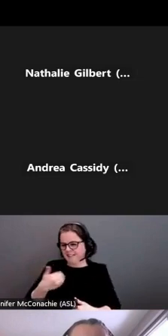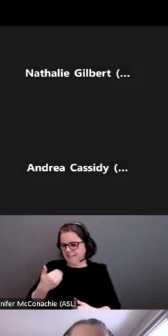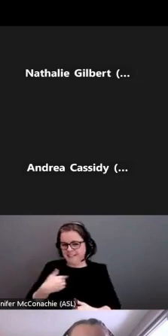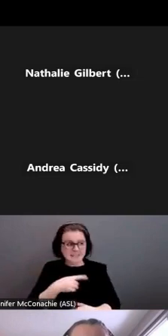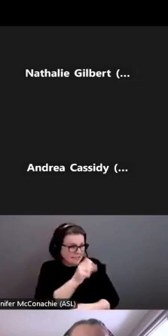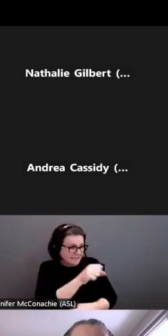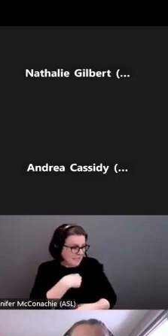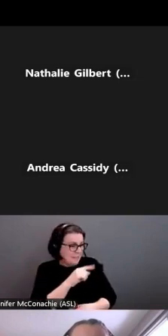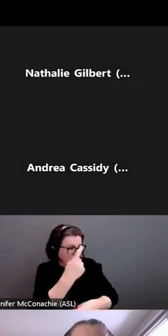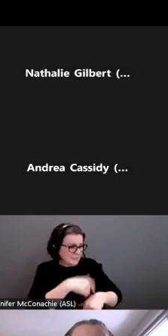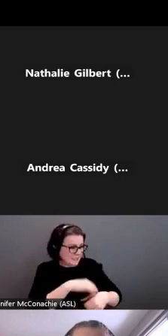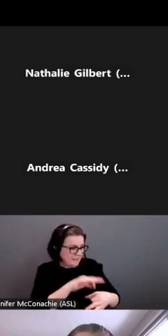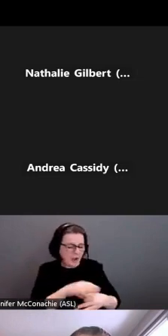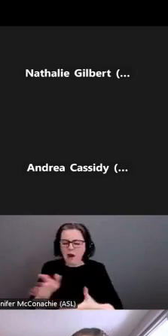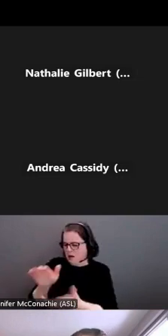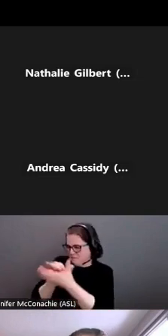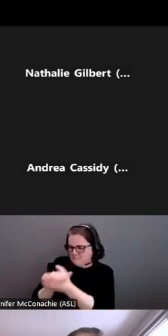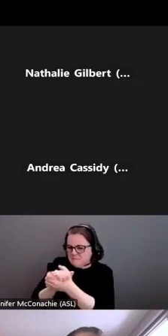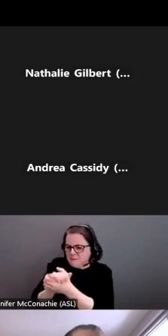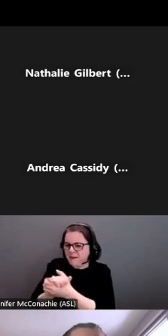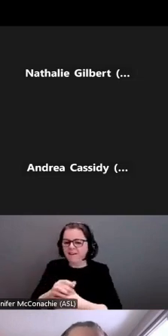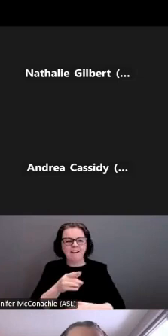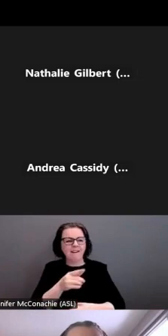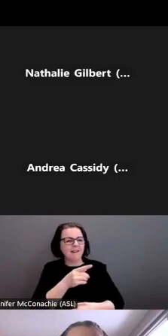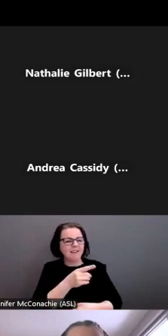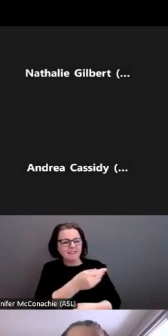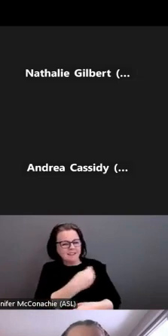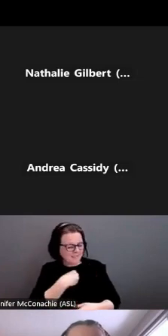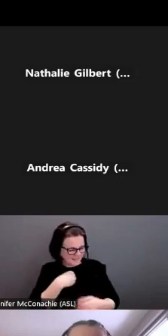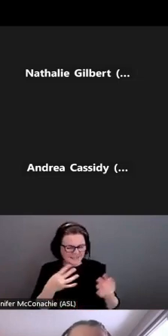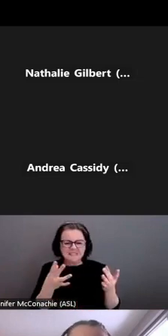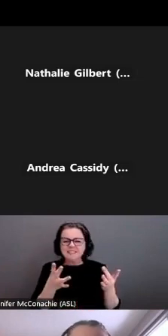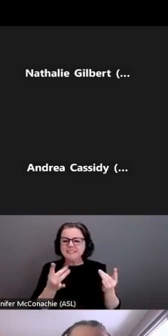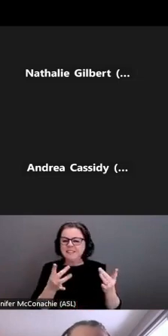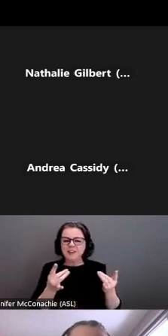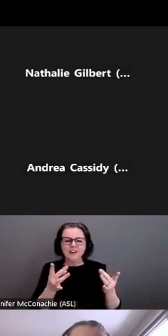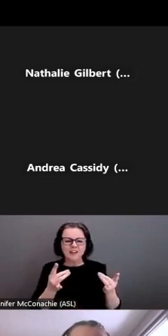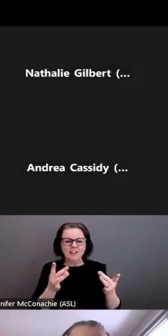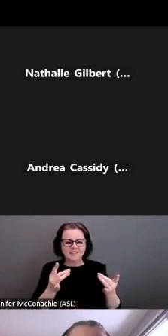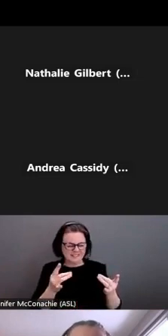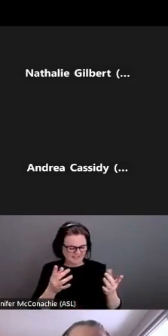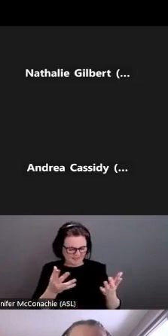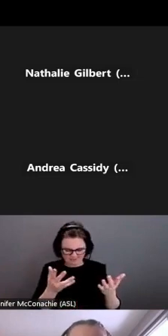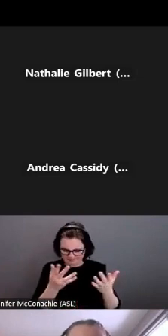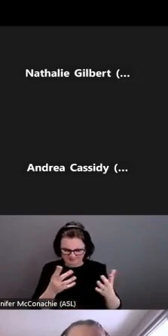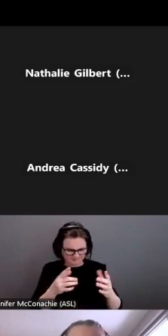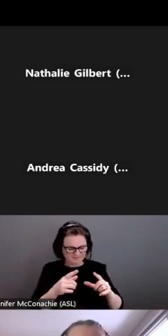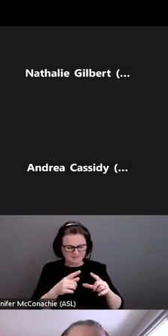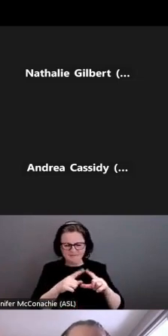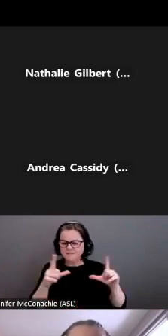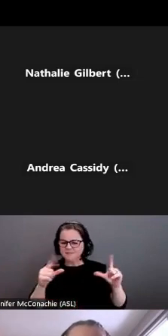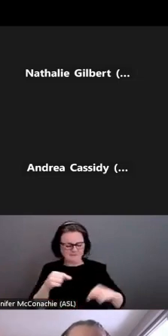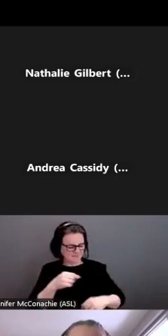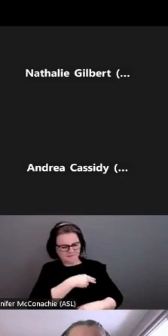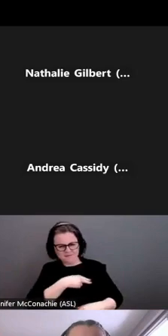And she like congratulated me. I got like a sticker, a little like I'm forgetting, like a badge thing as well,